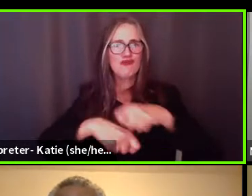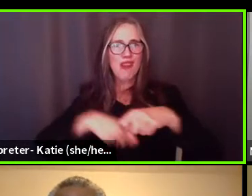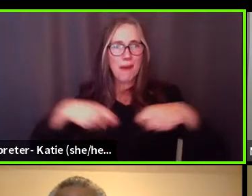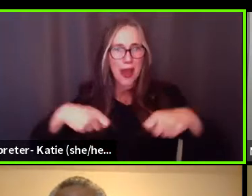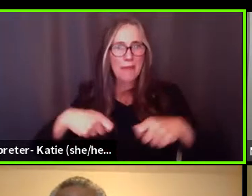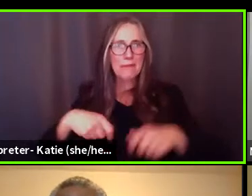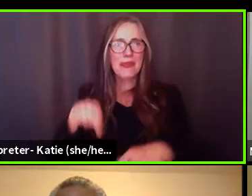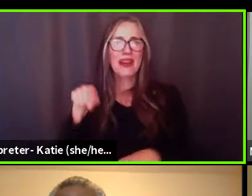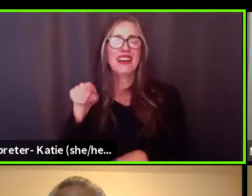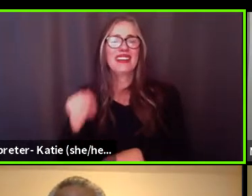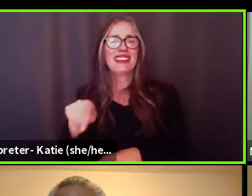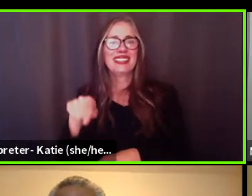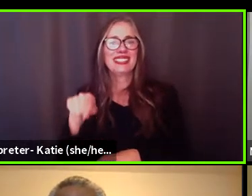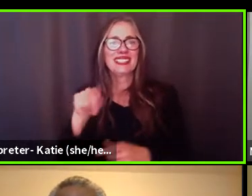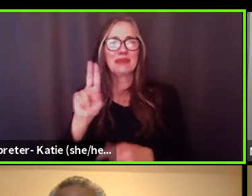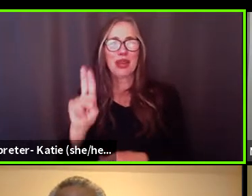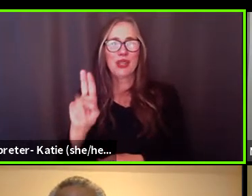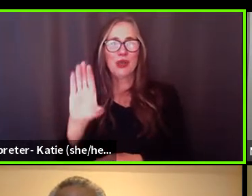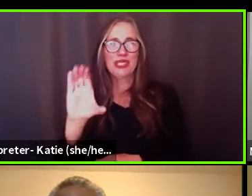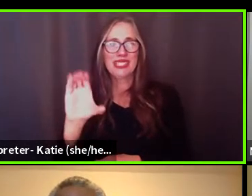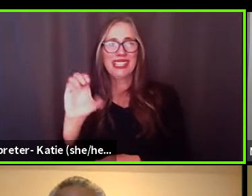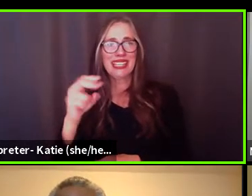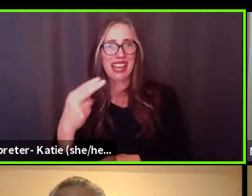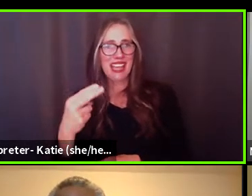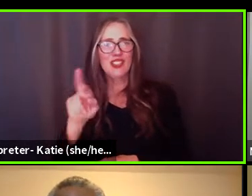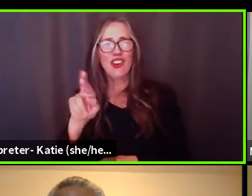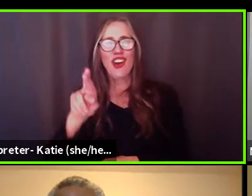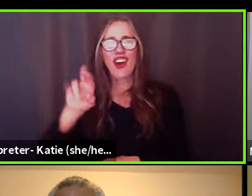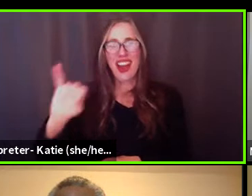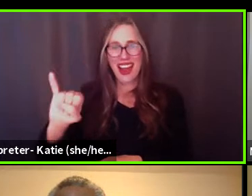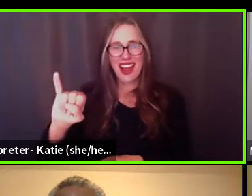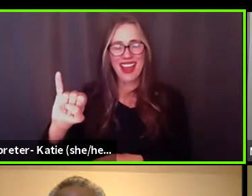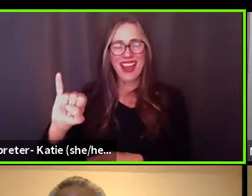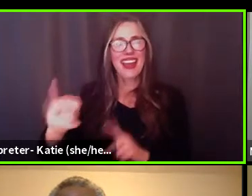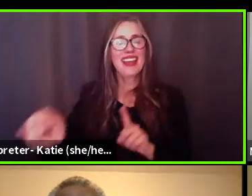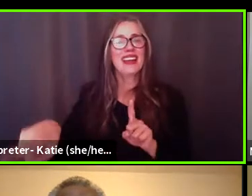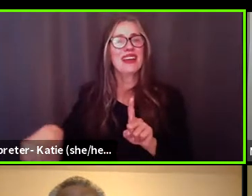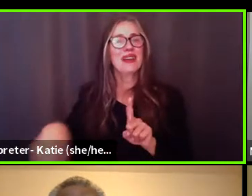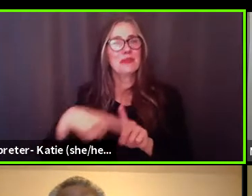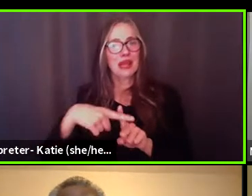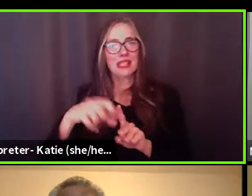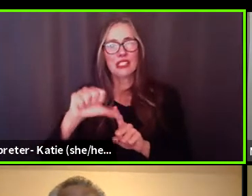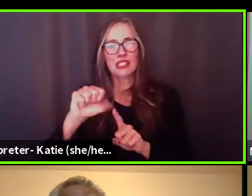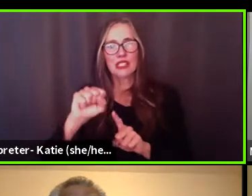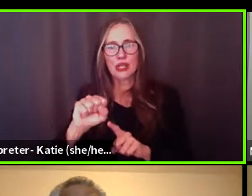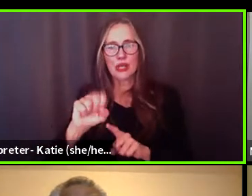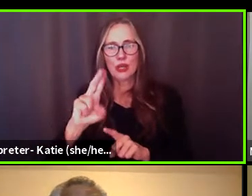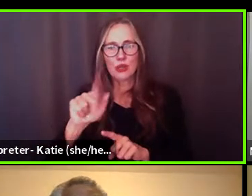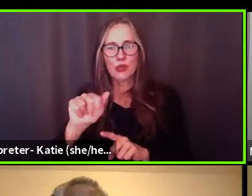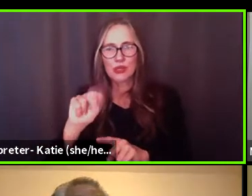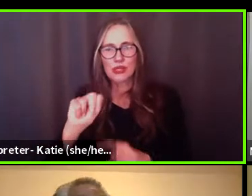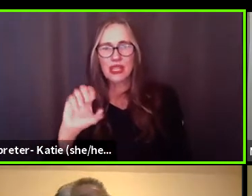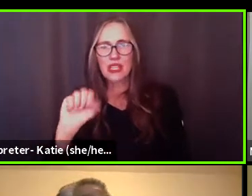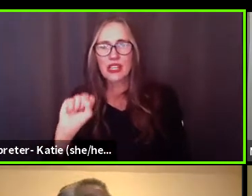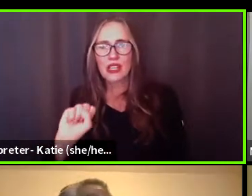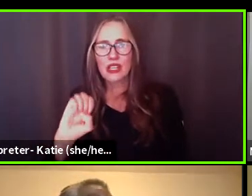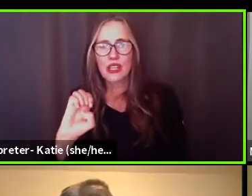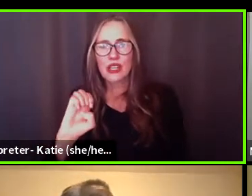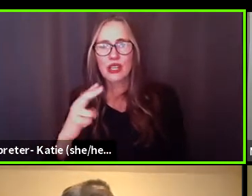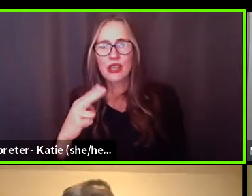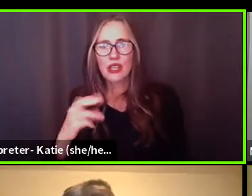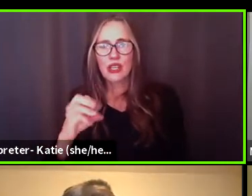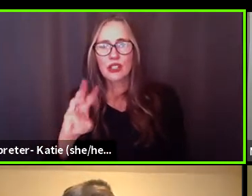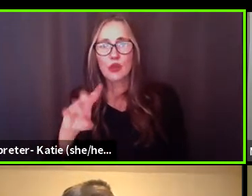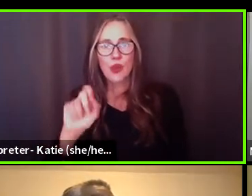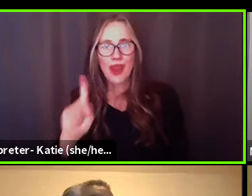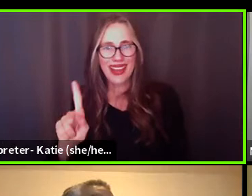by uc hri and also of course um susan schweik my colleague at uc um berkeley and isidro